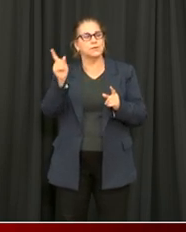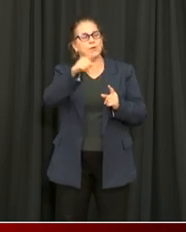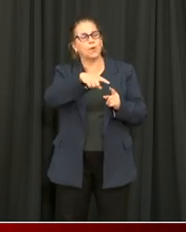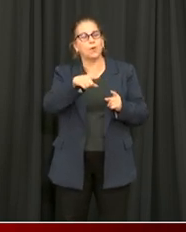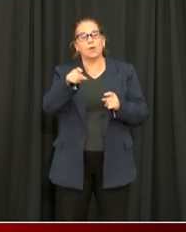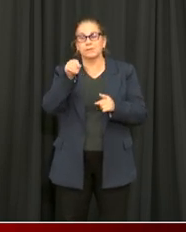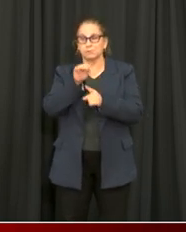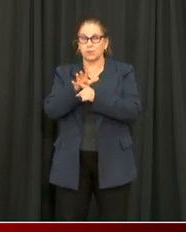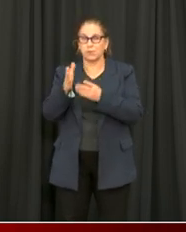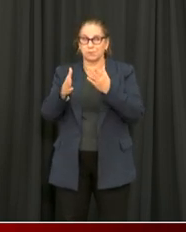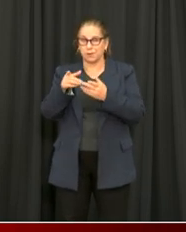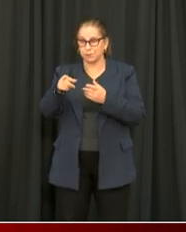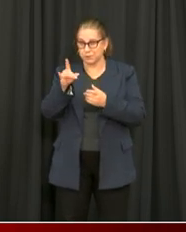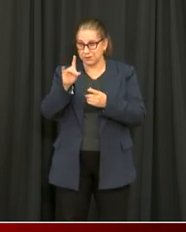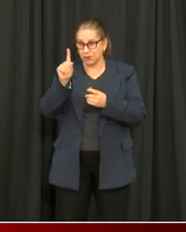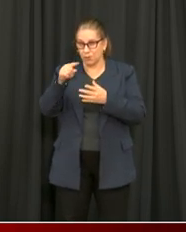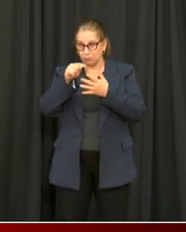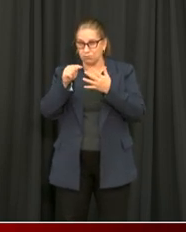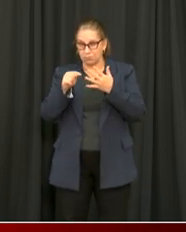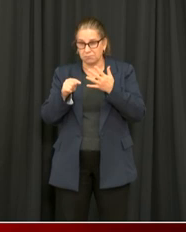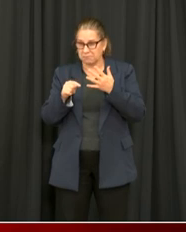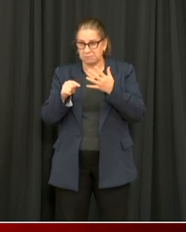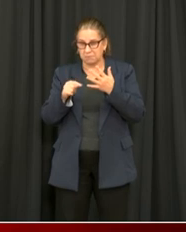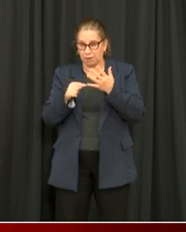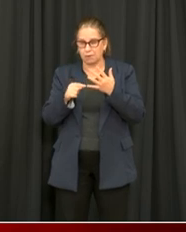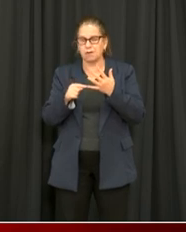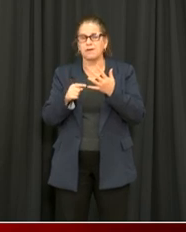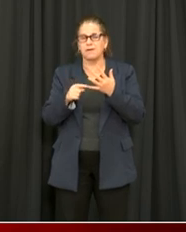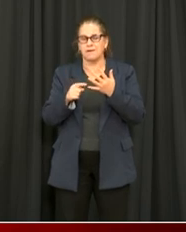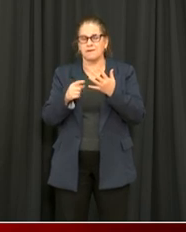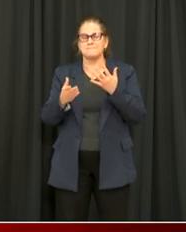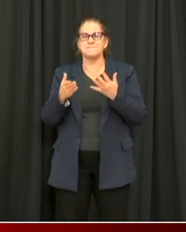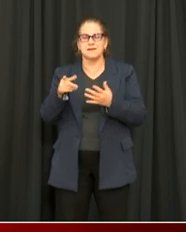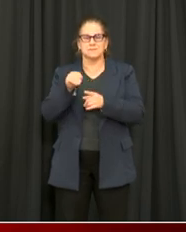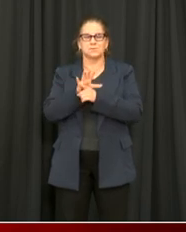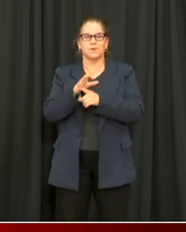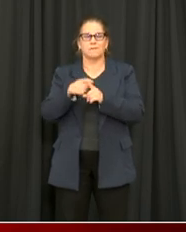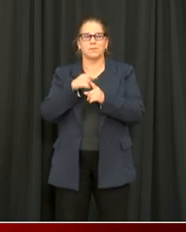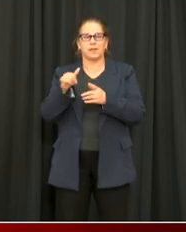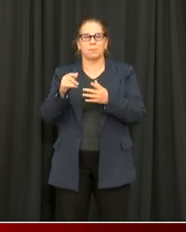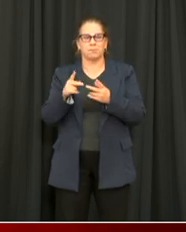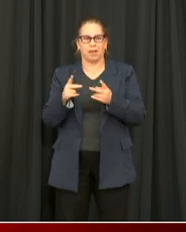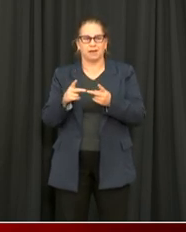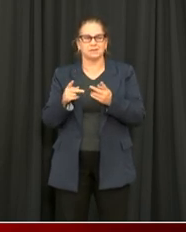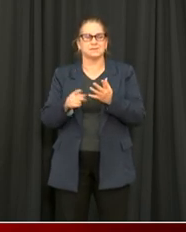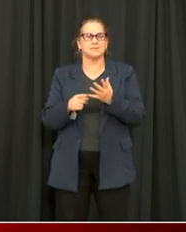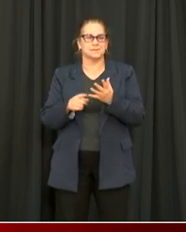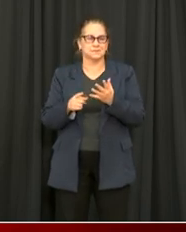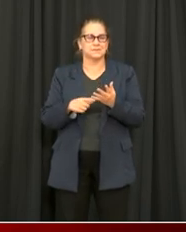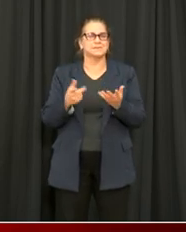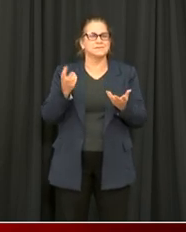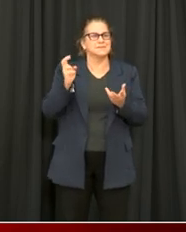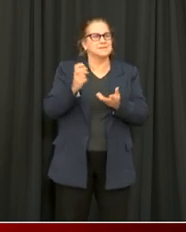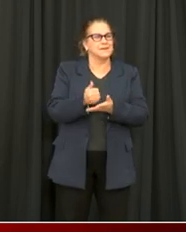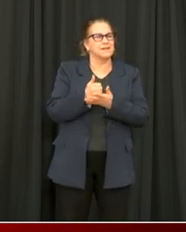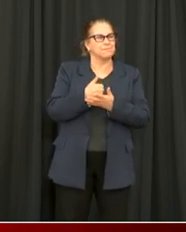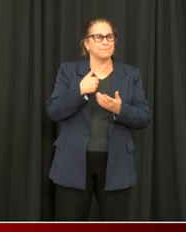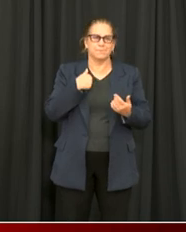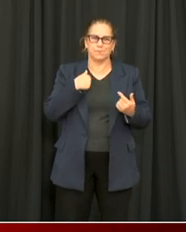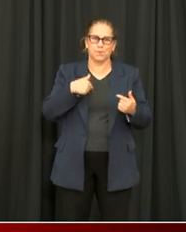into contact with other people and there may be a single source of exposure. I would caution